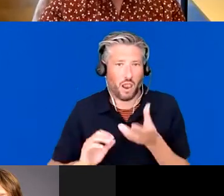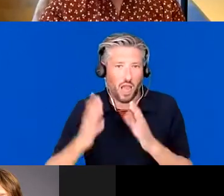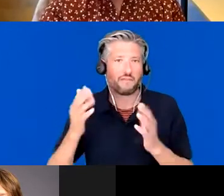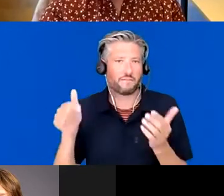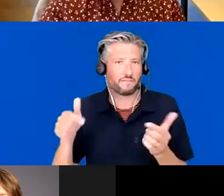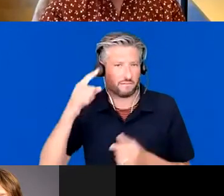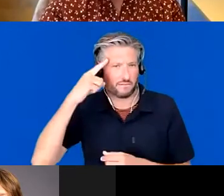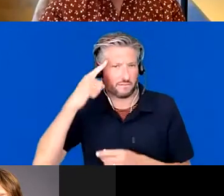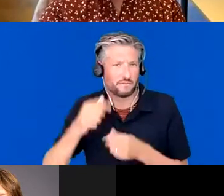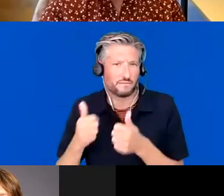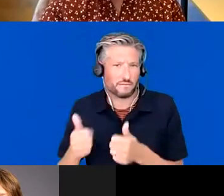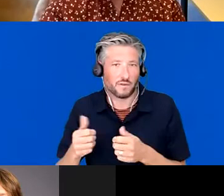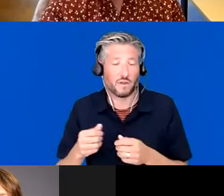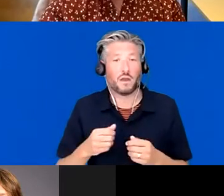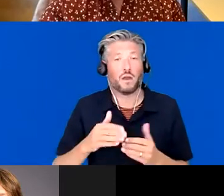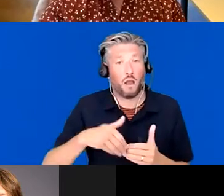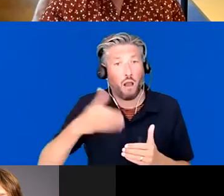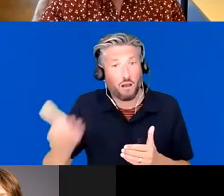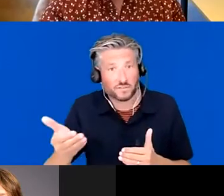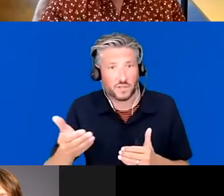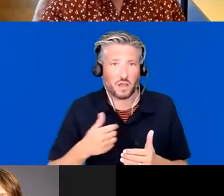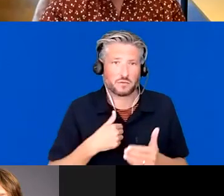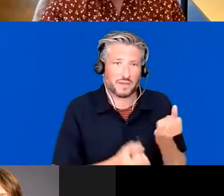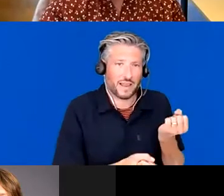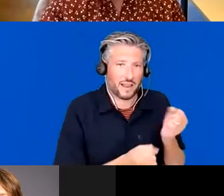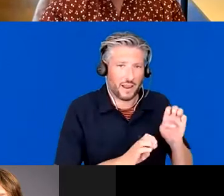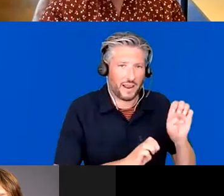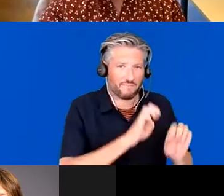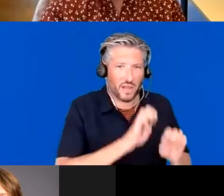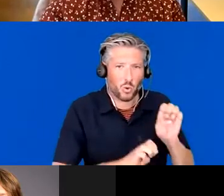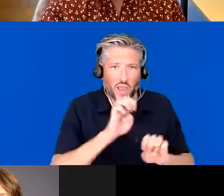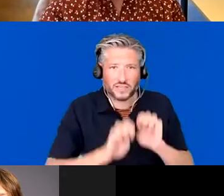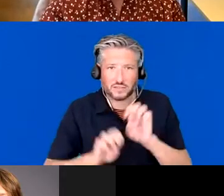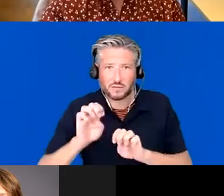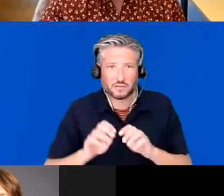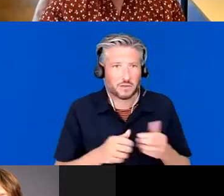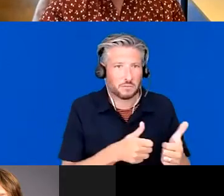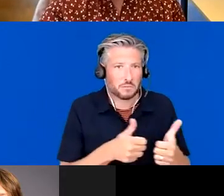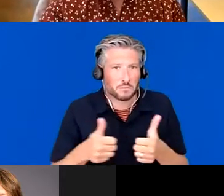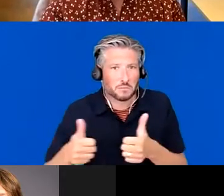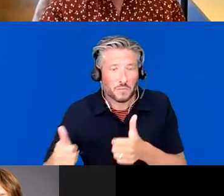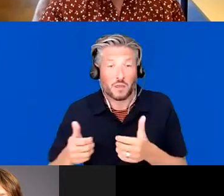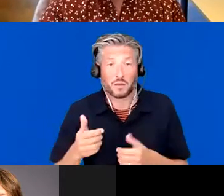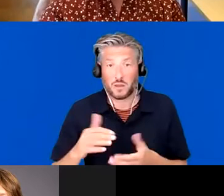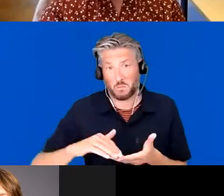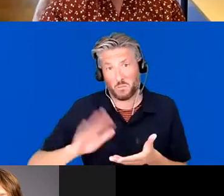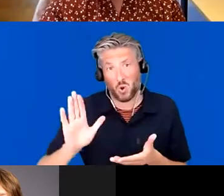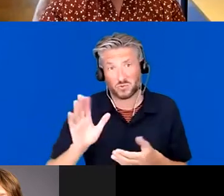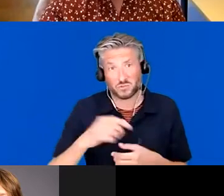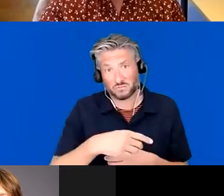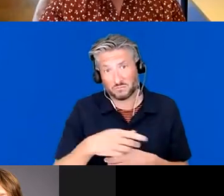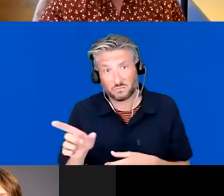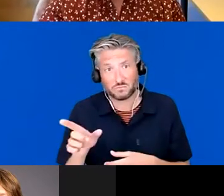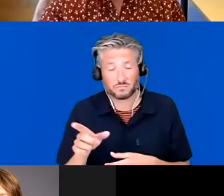did an evaluation of the hybrid format, or of the formats we chose, and most of the participants said they loved